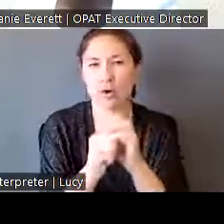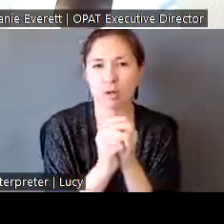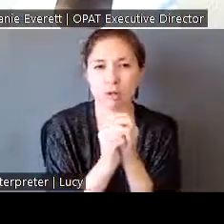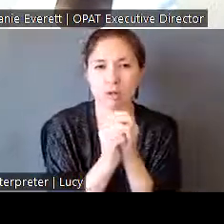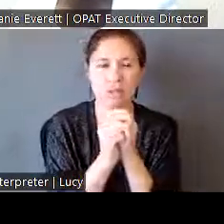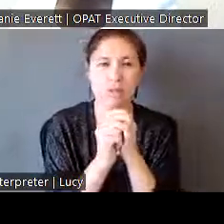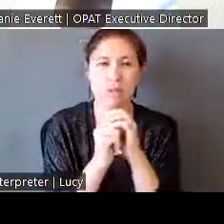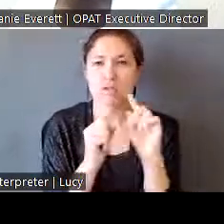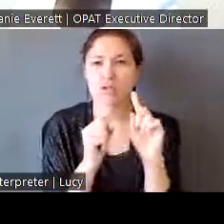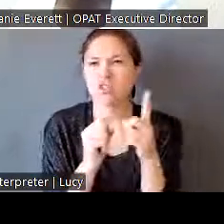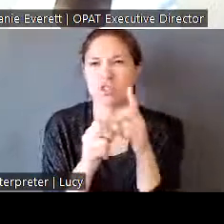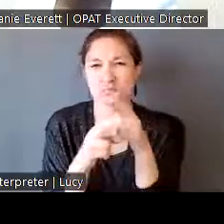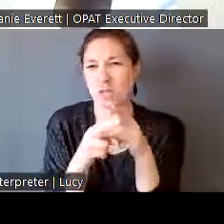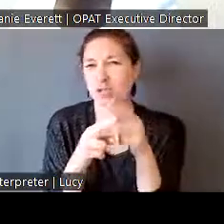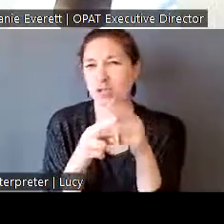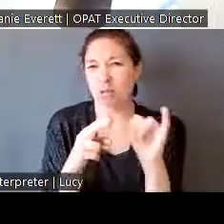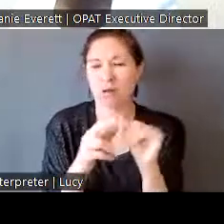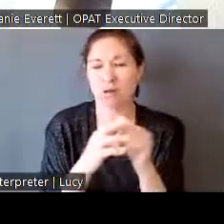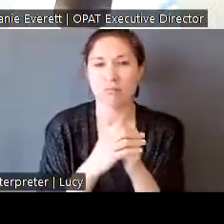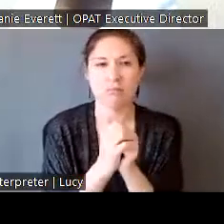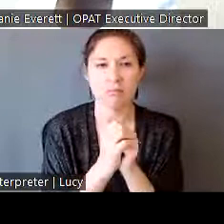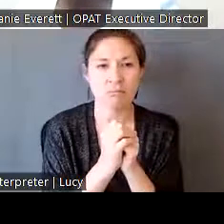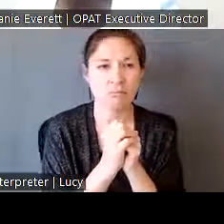that for